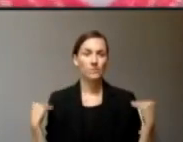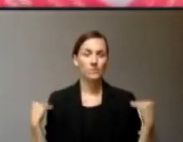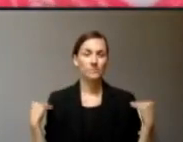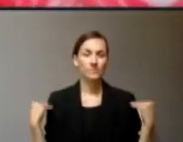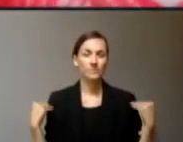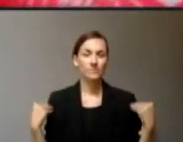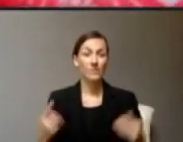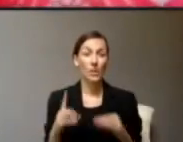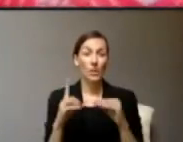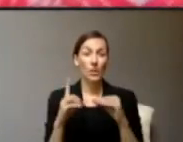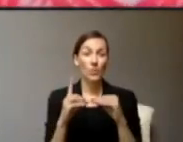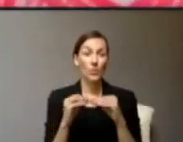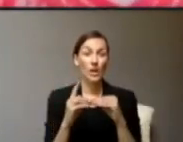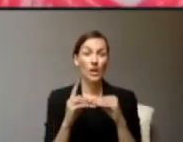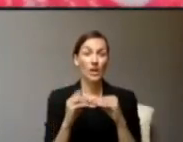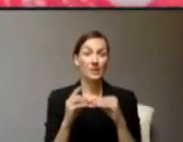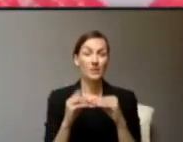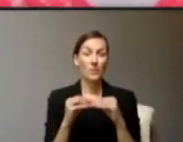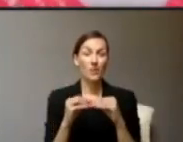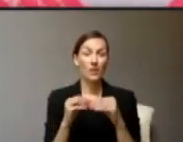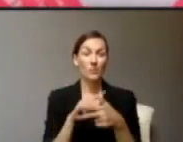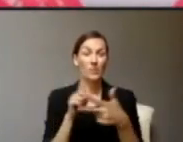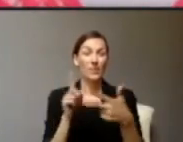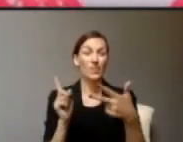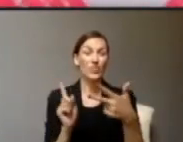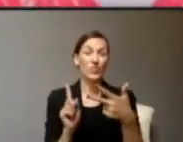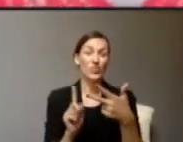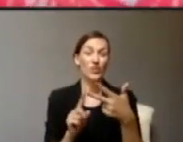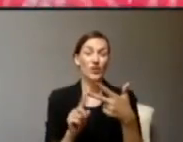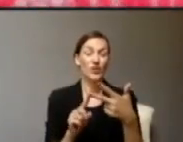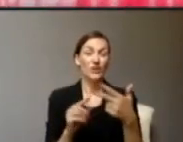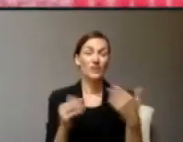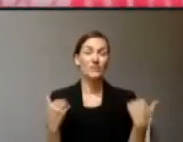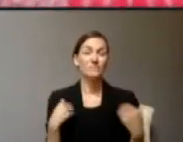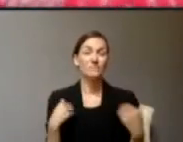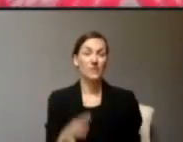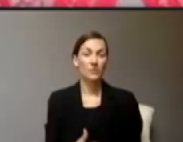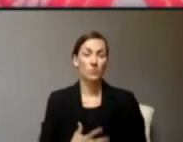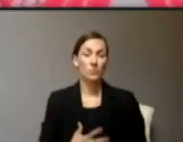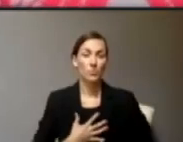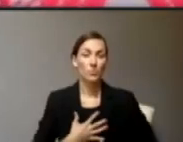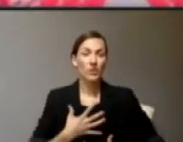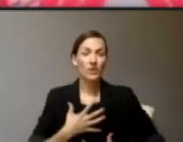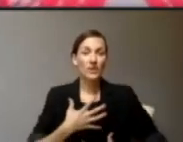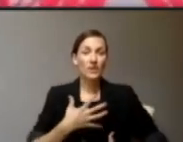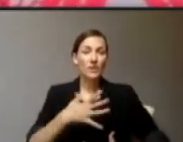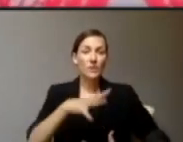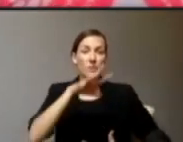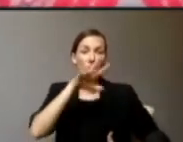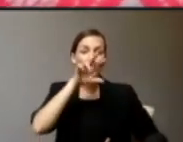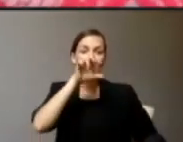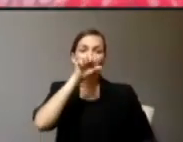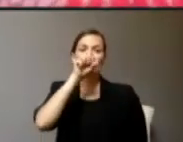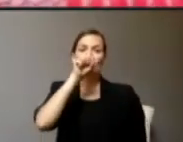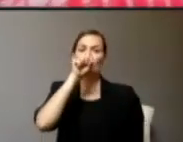And one more for me, we'll make 3. Breathing in and exhale.